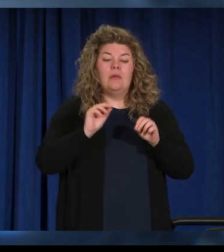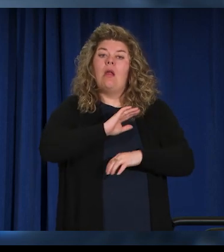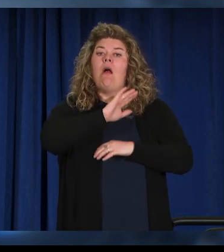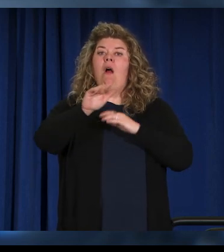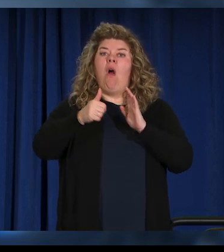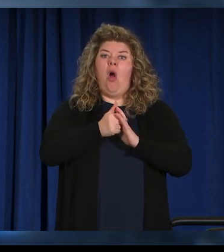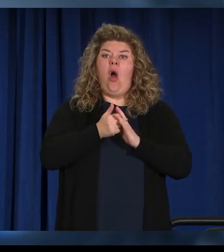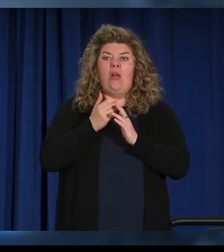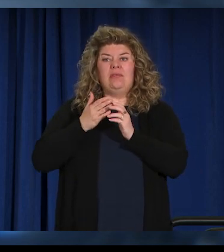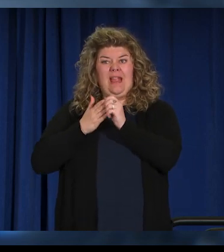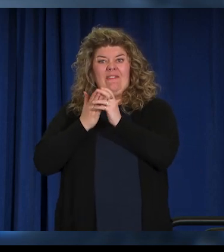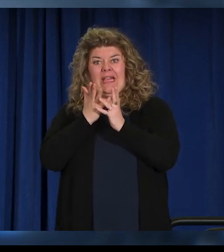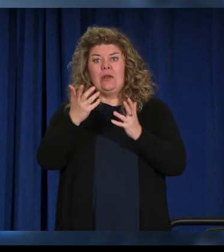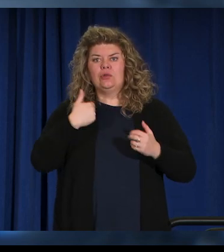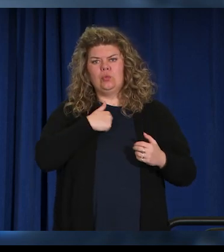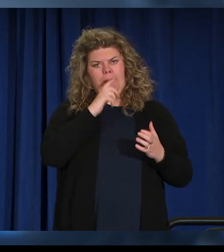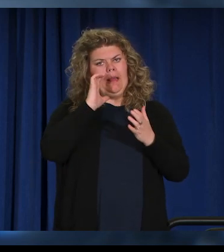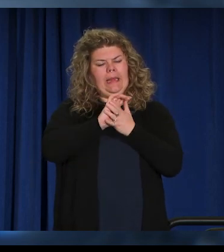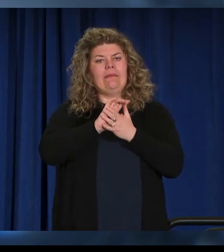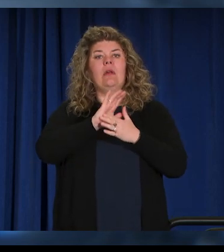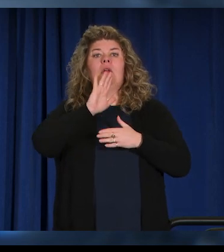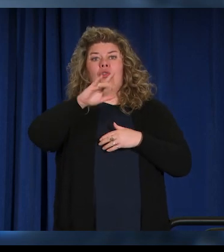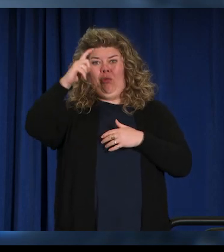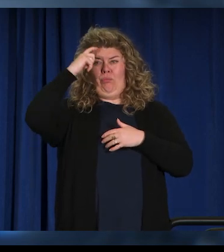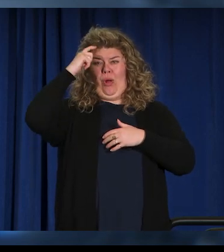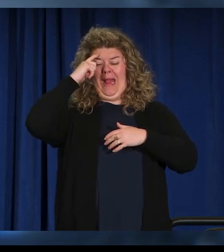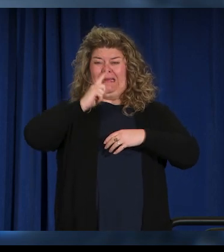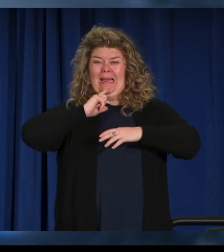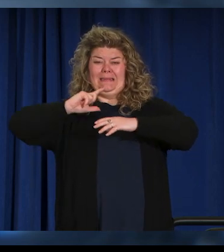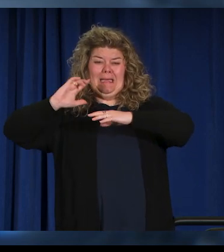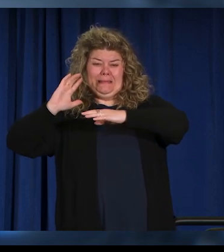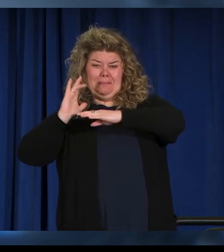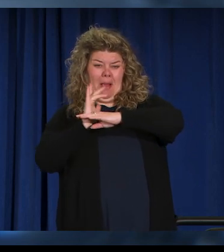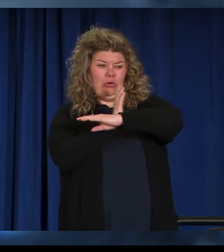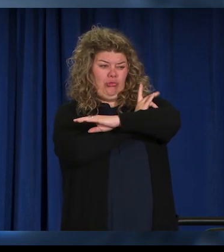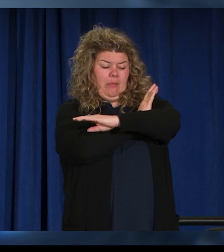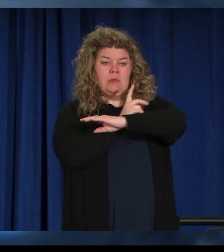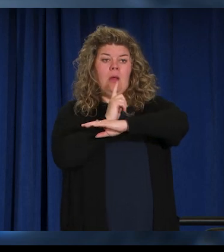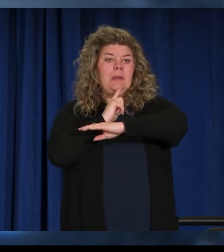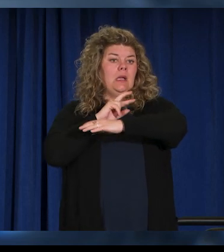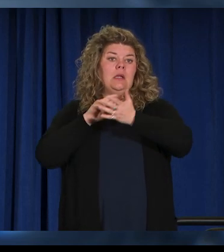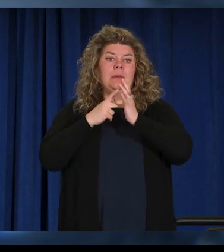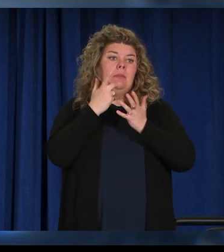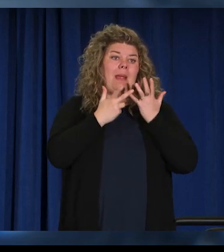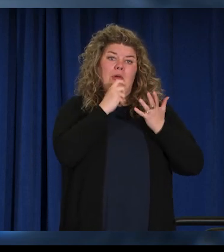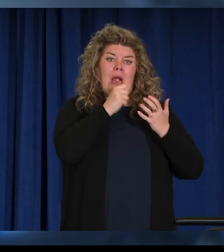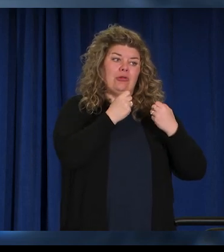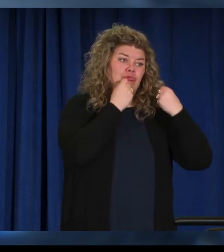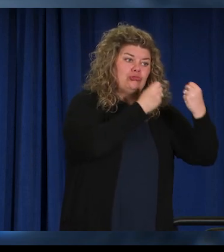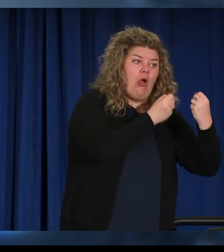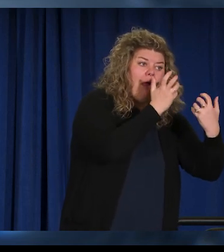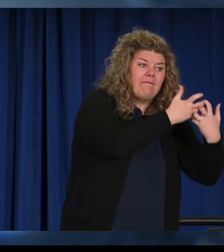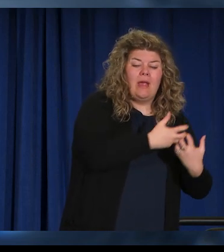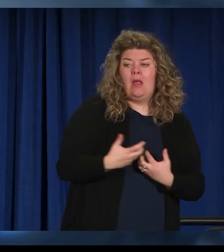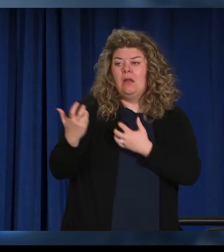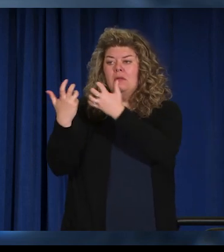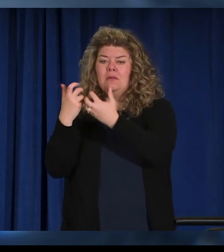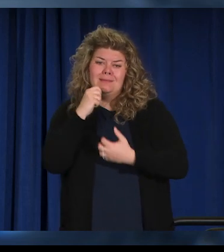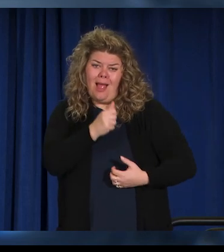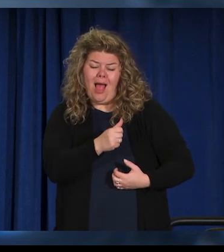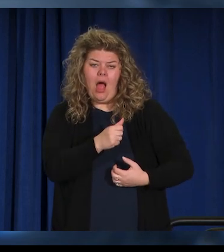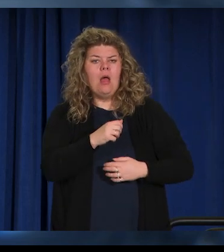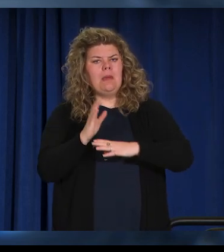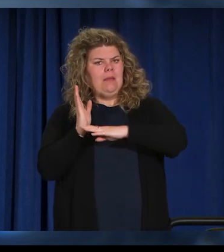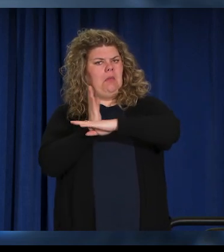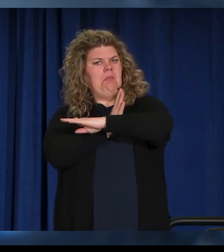exist somewhere along a spectrum, so some people may not identify strongly with either, and that's okay. And then finally, we have the